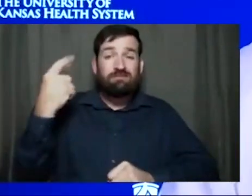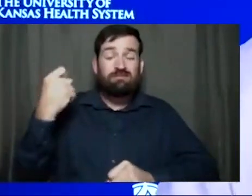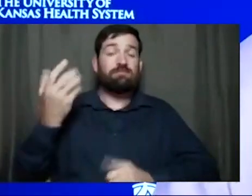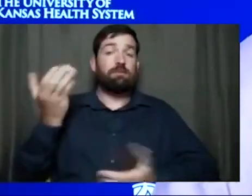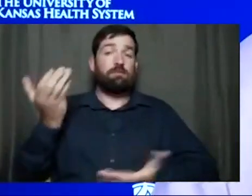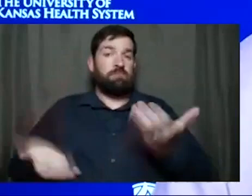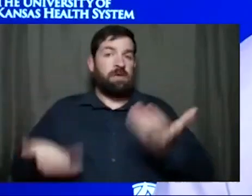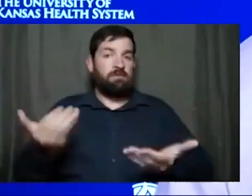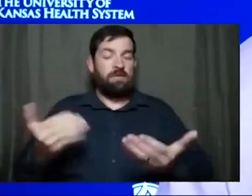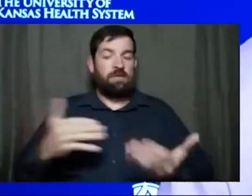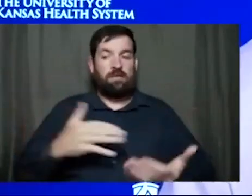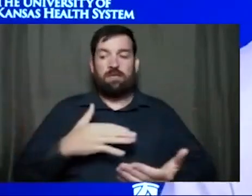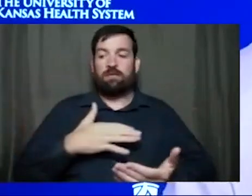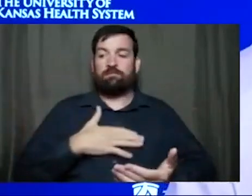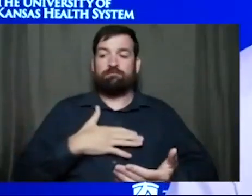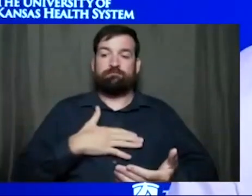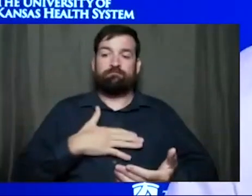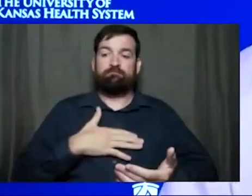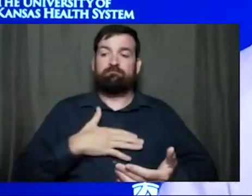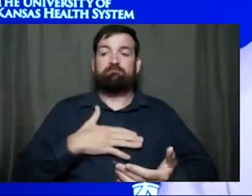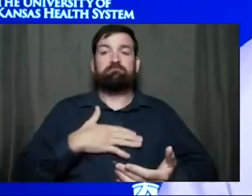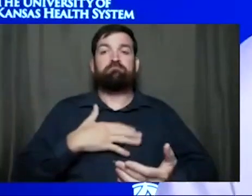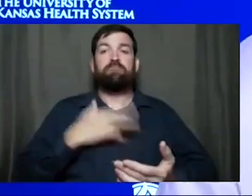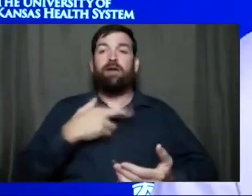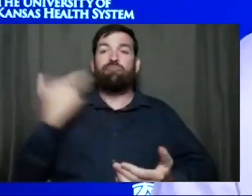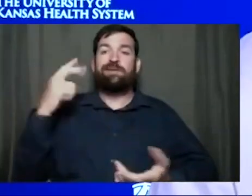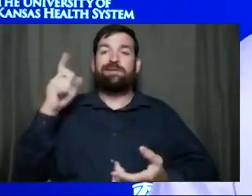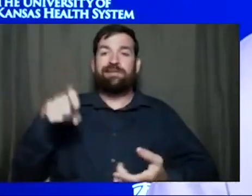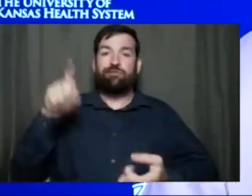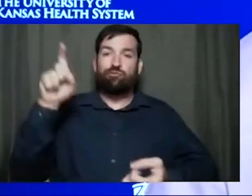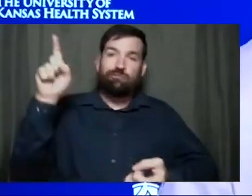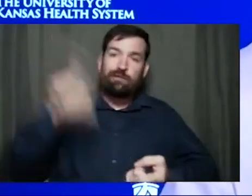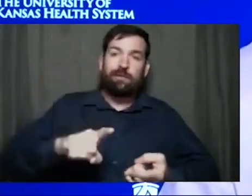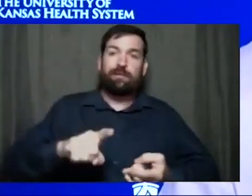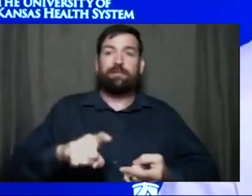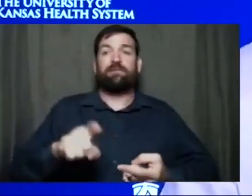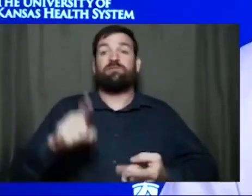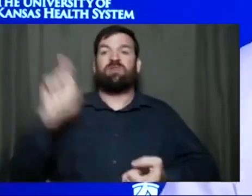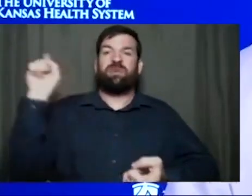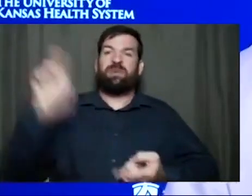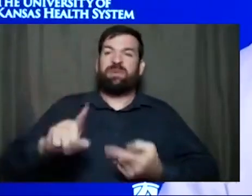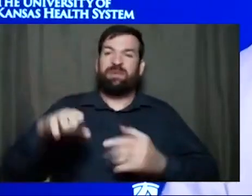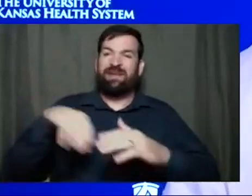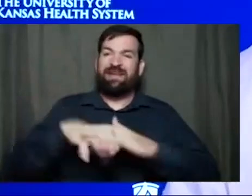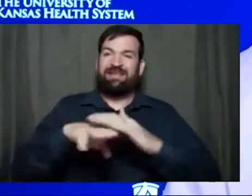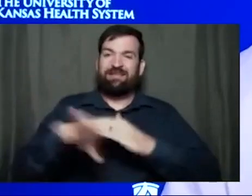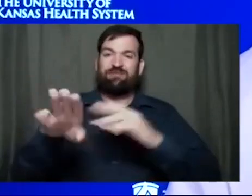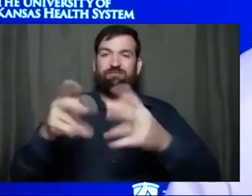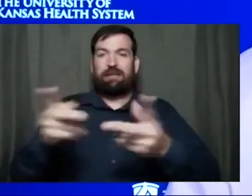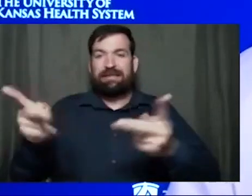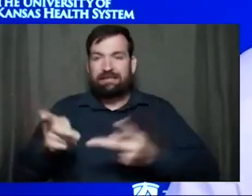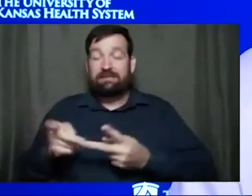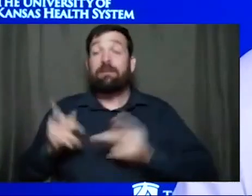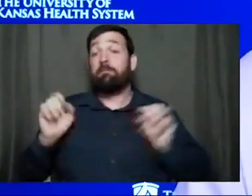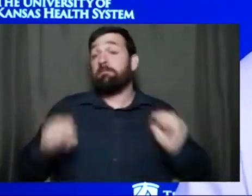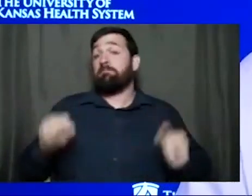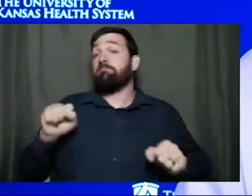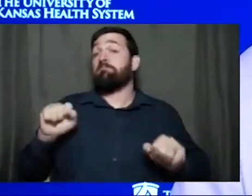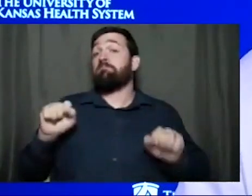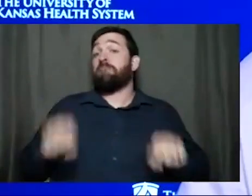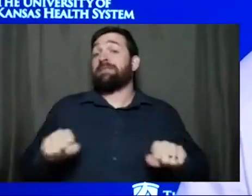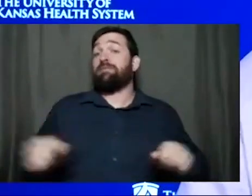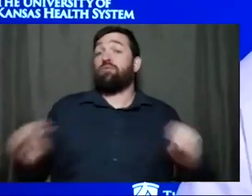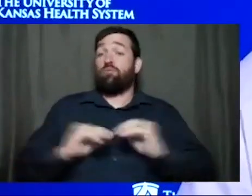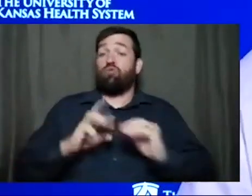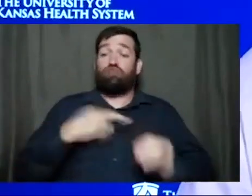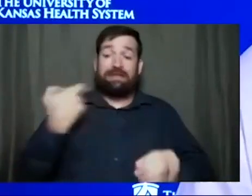reduce my risk factors and reduce going into those places where it could be higher risk of getting COVID. Certainly,